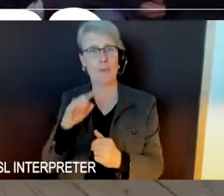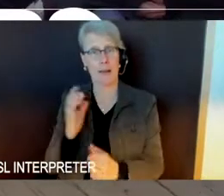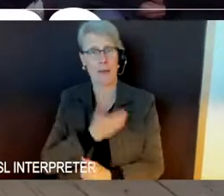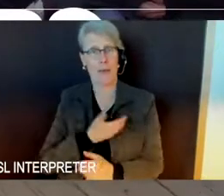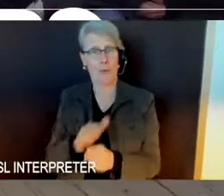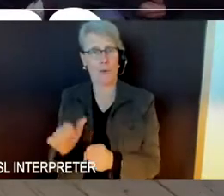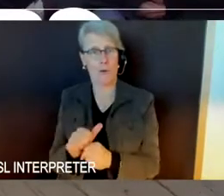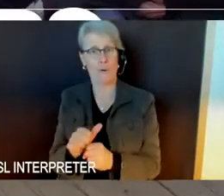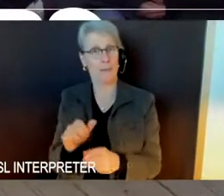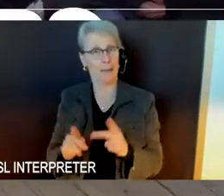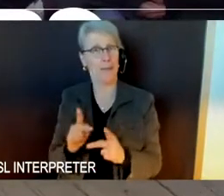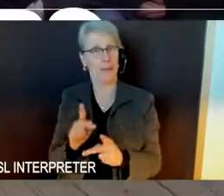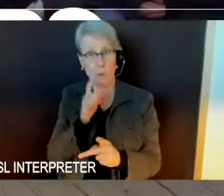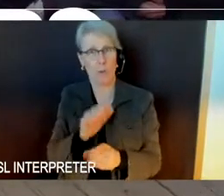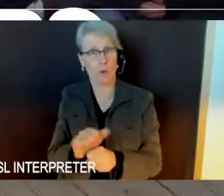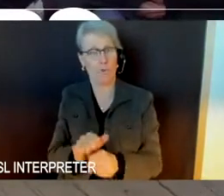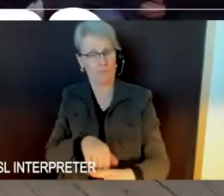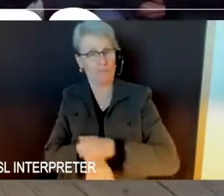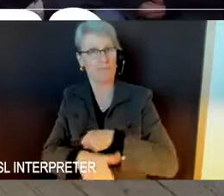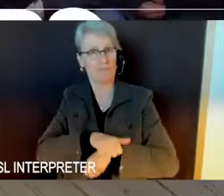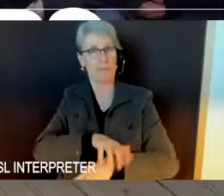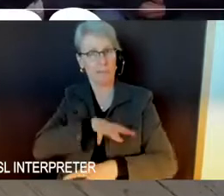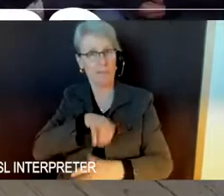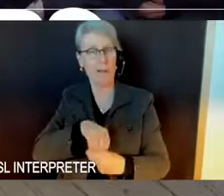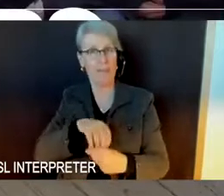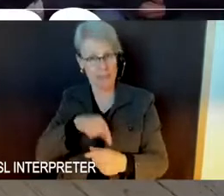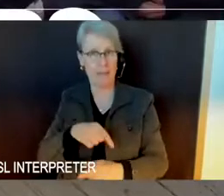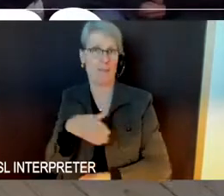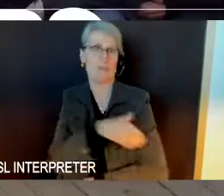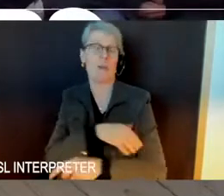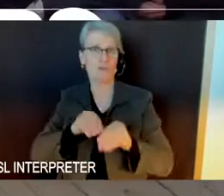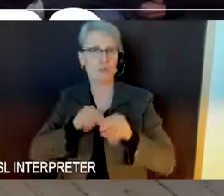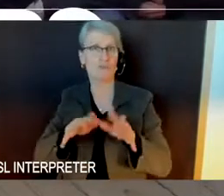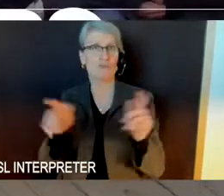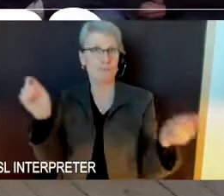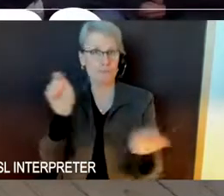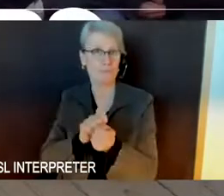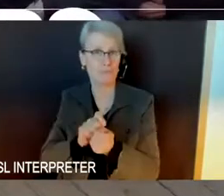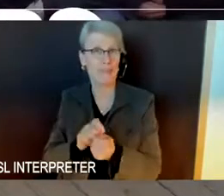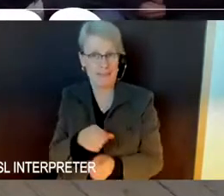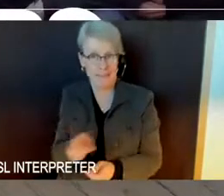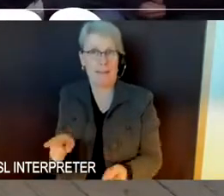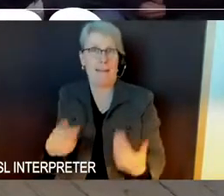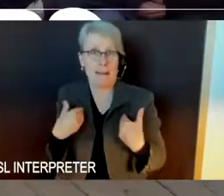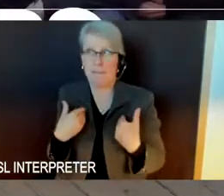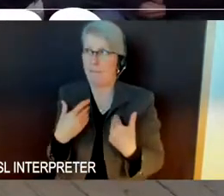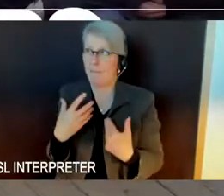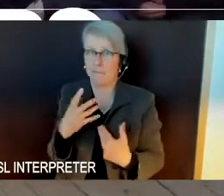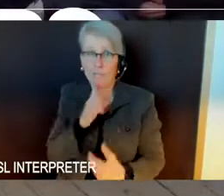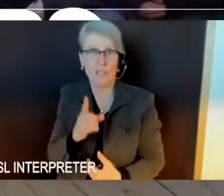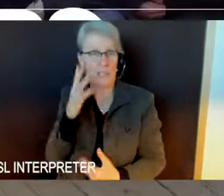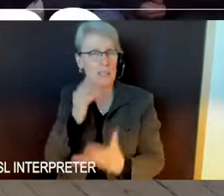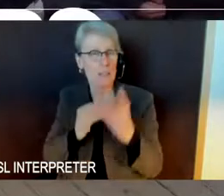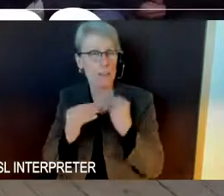audiences. In this case, with grassroots movements, it's the people who are part of the movement that are the influencers. These are the people